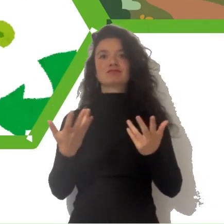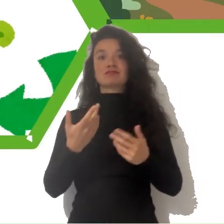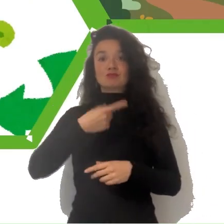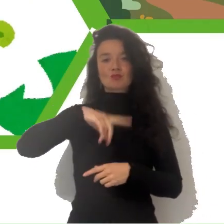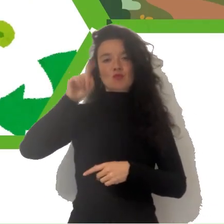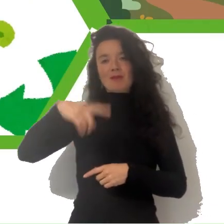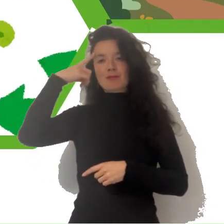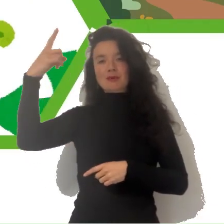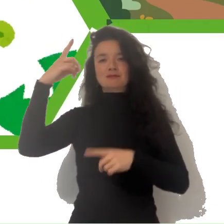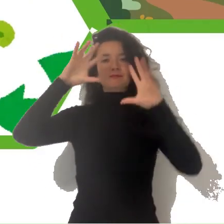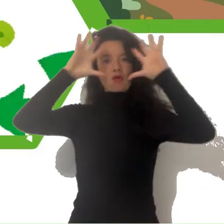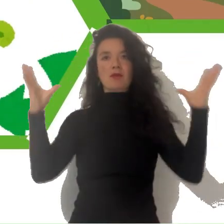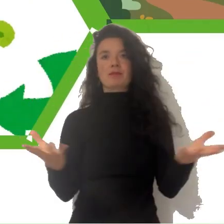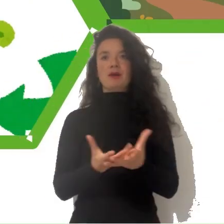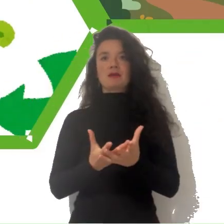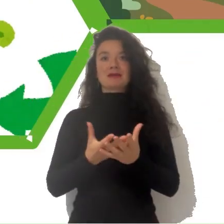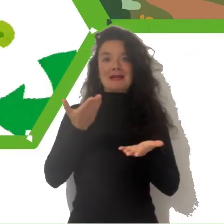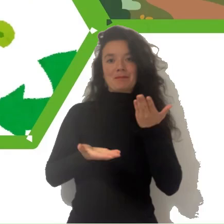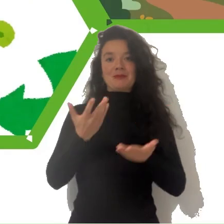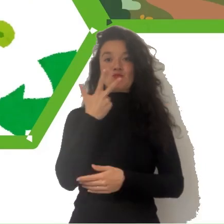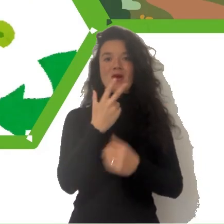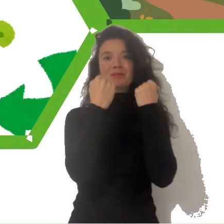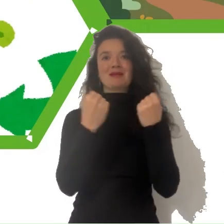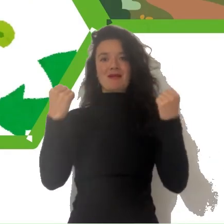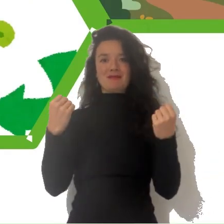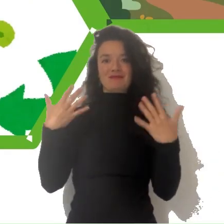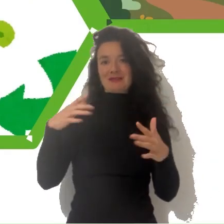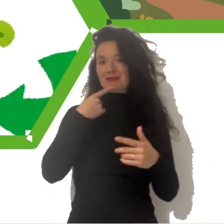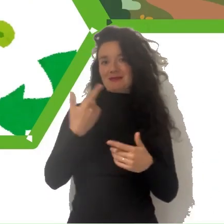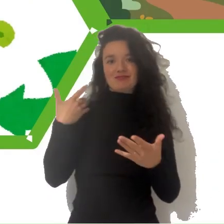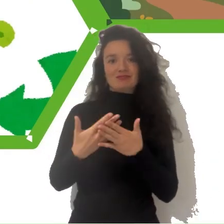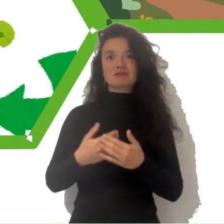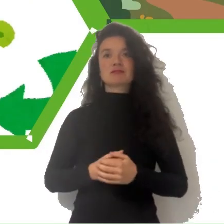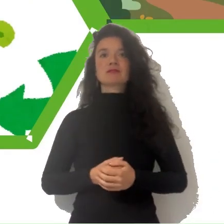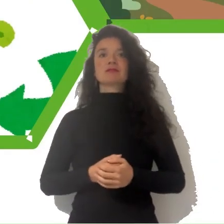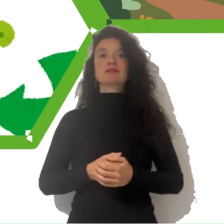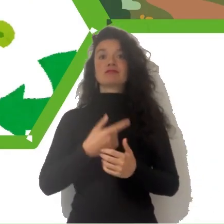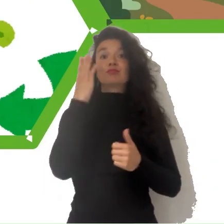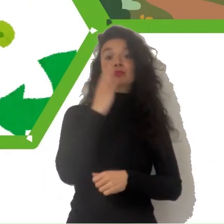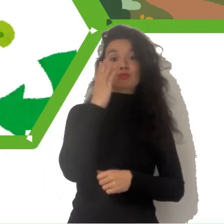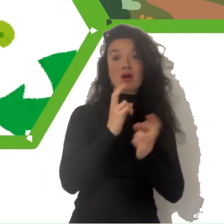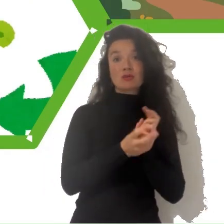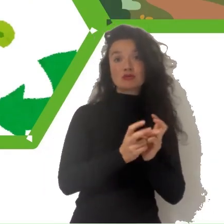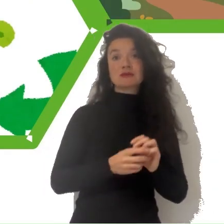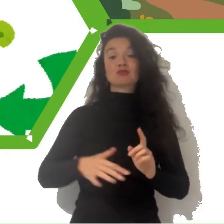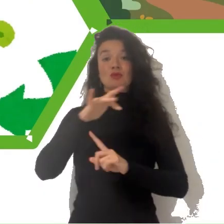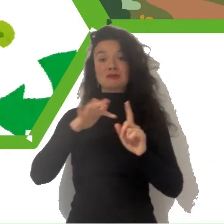that we need to think holistically and balance these three pillars that we mentioned before: